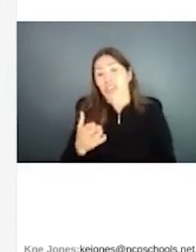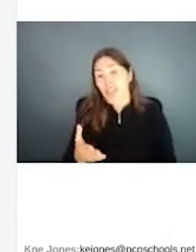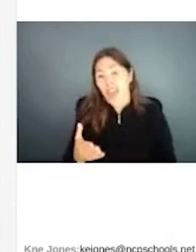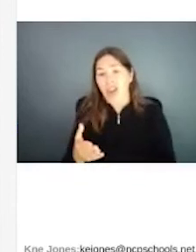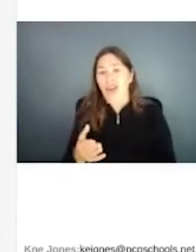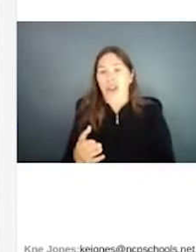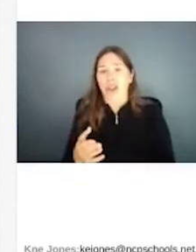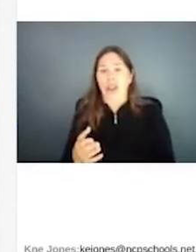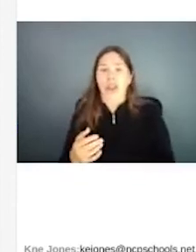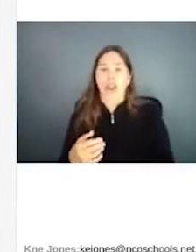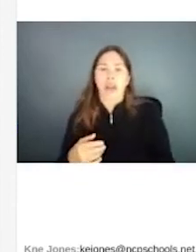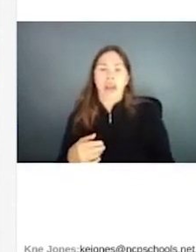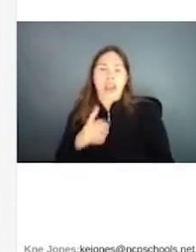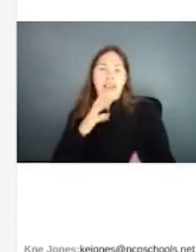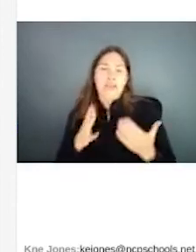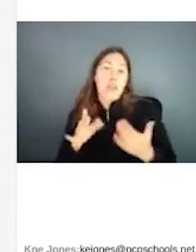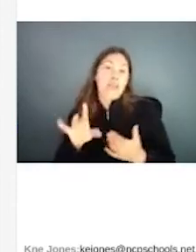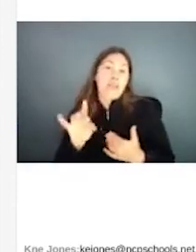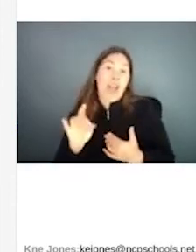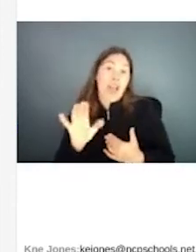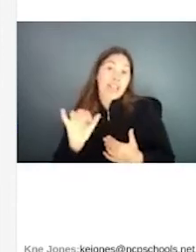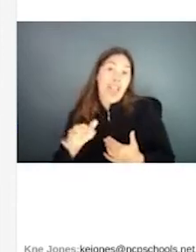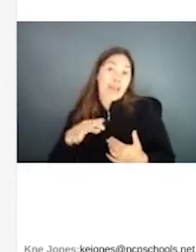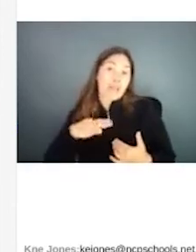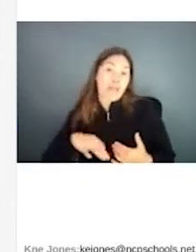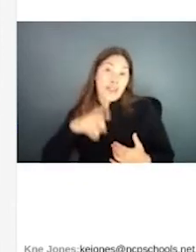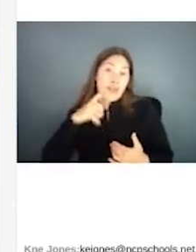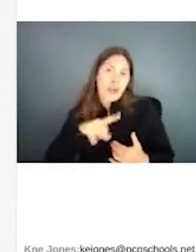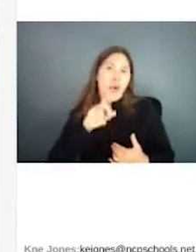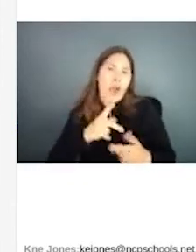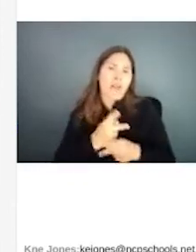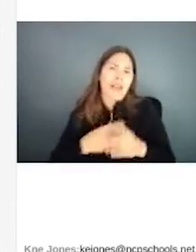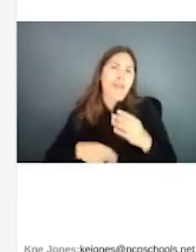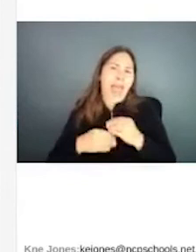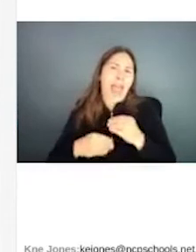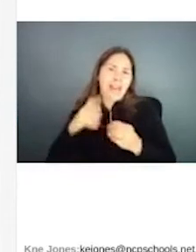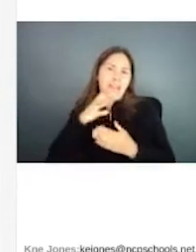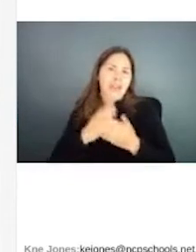And you might find that handy. I will keep adding to that for some of the new people.